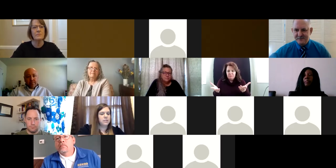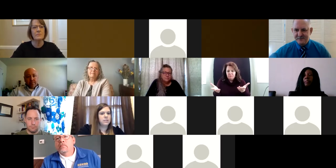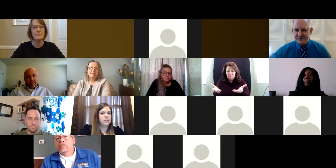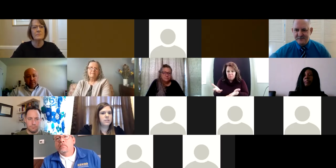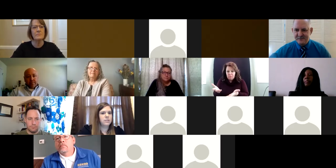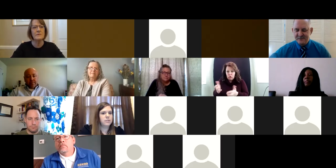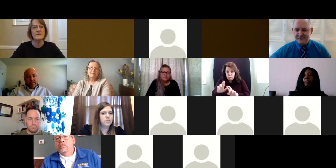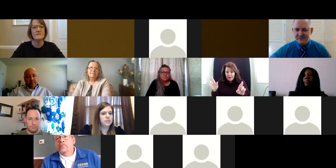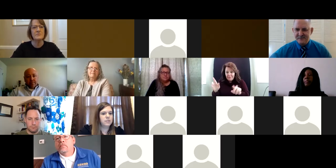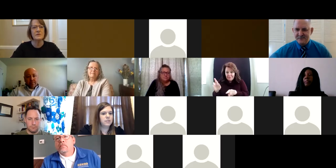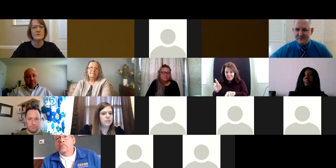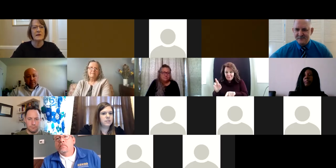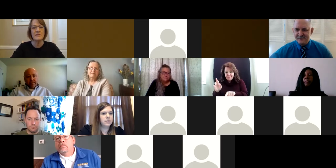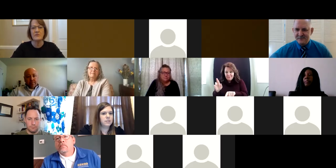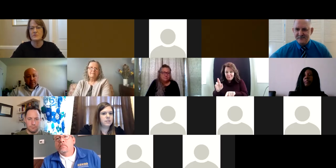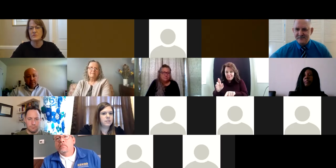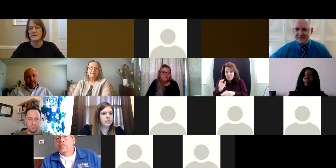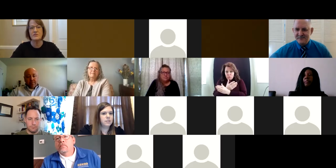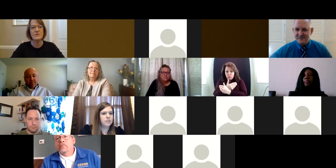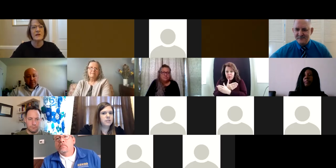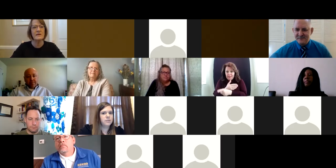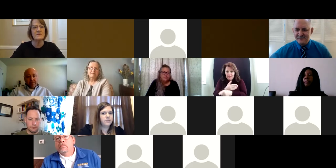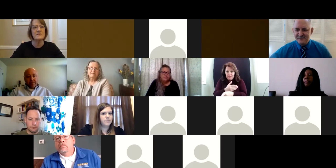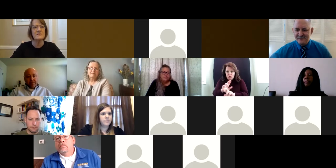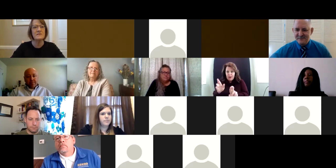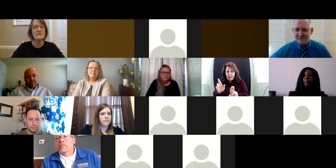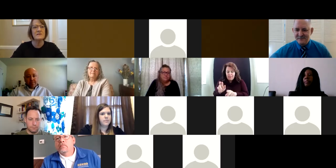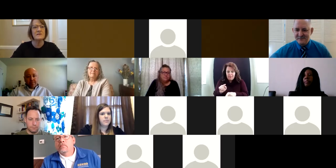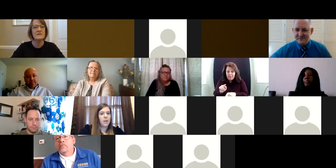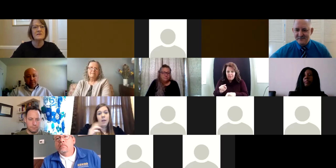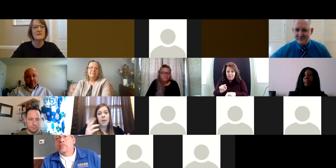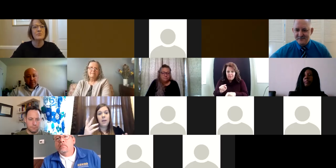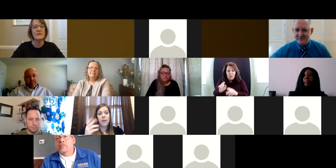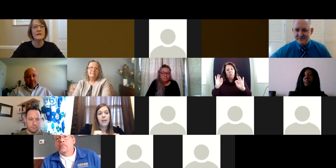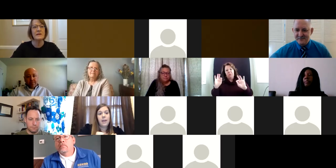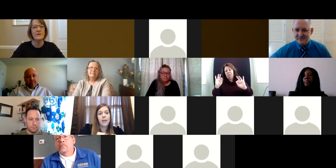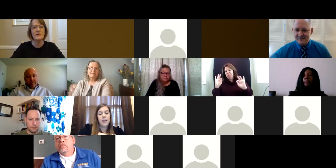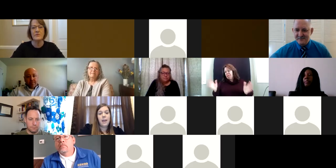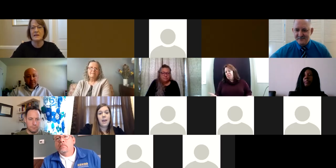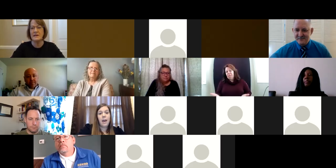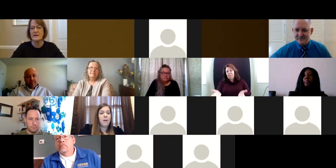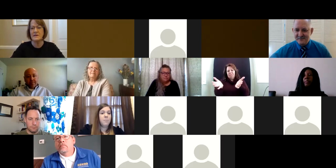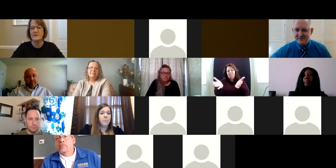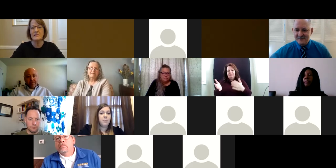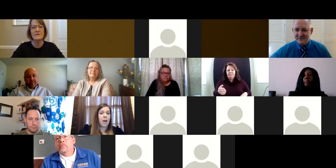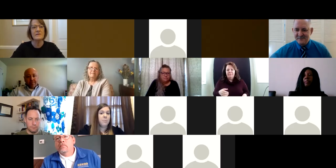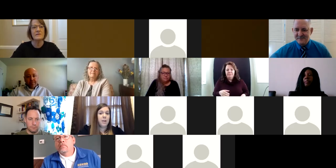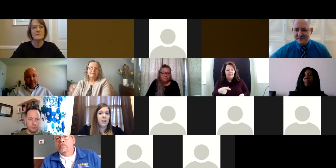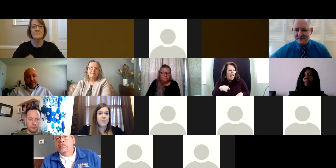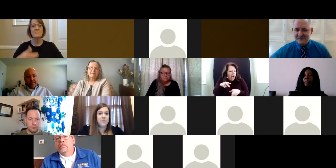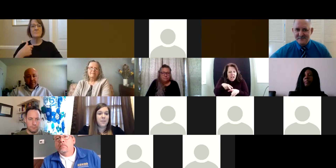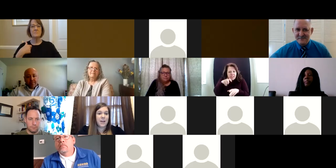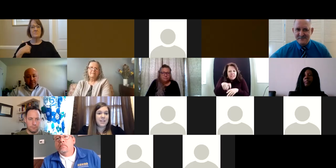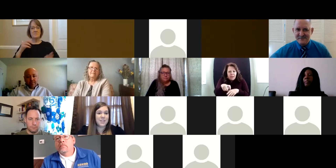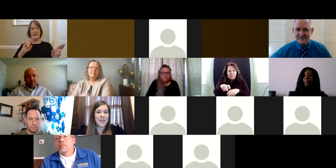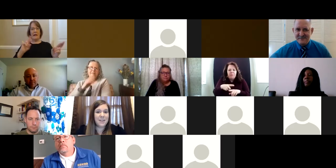or it doesn't really matter? Would you like to go next? Brittany, are you ready? I'm ready if you guys are ready